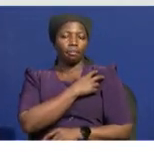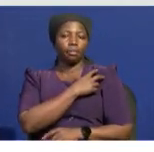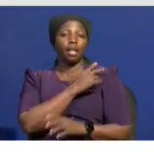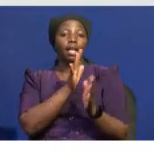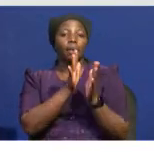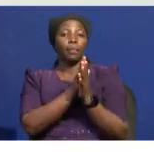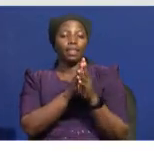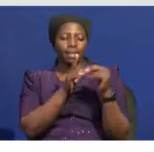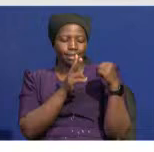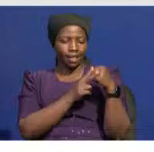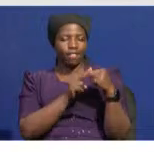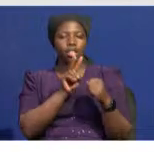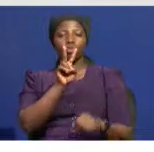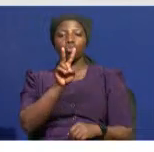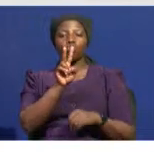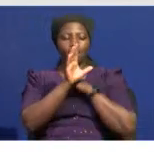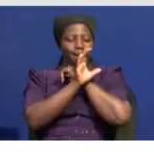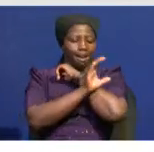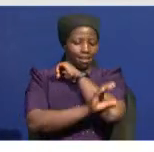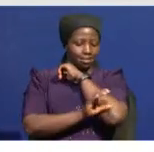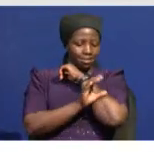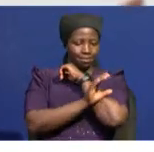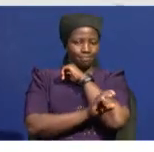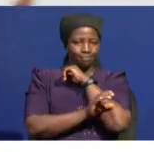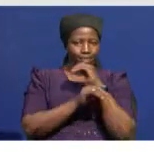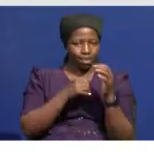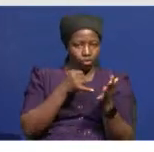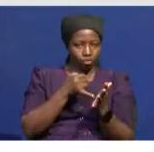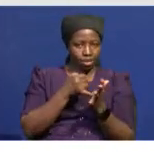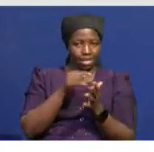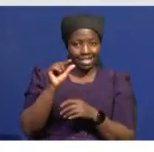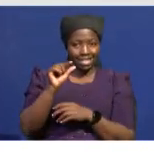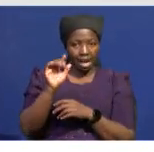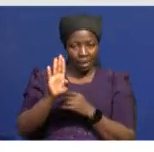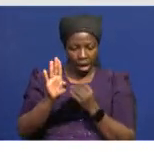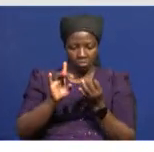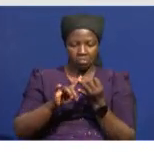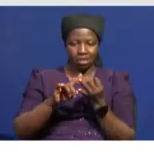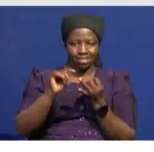with 72 countries, among them Guinea-Bissau and Kenya,